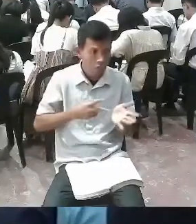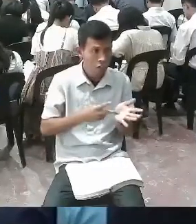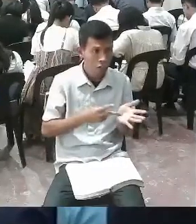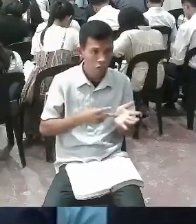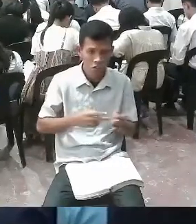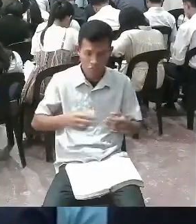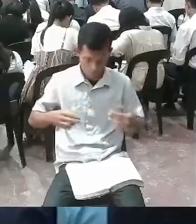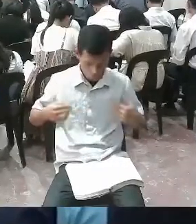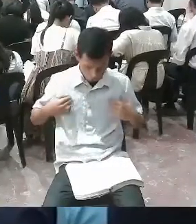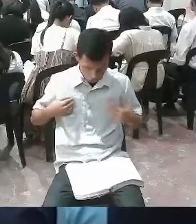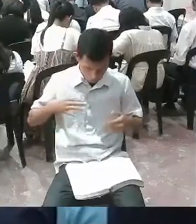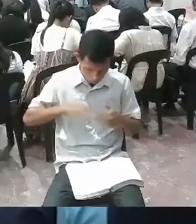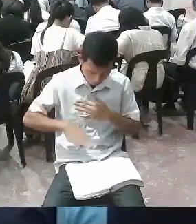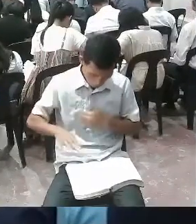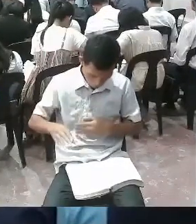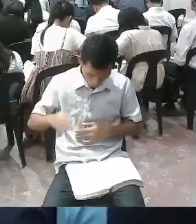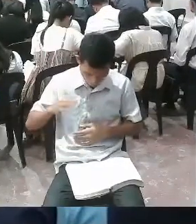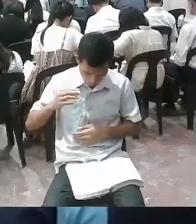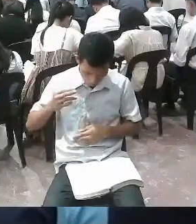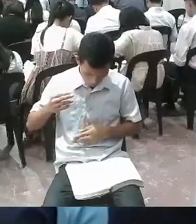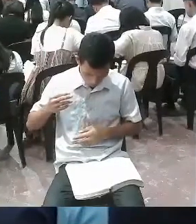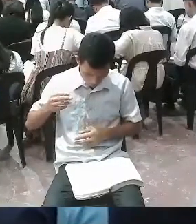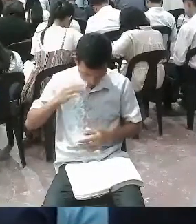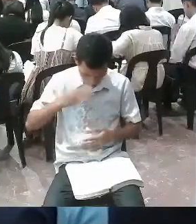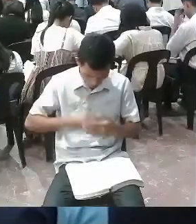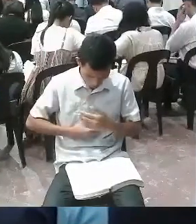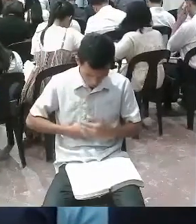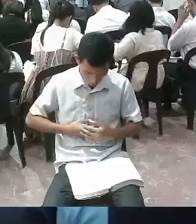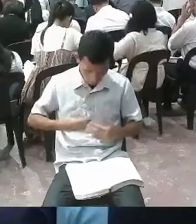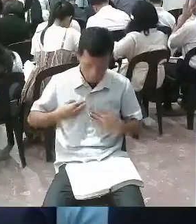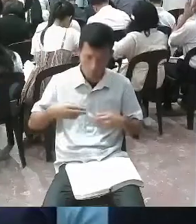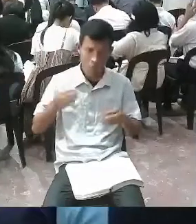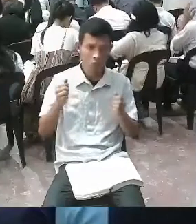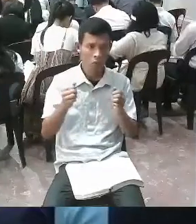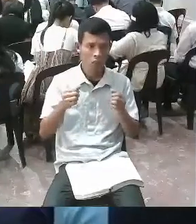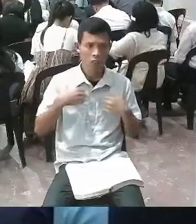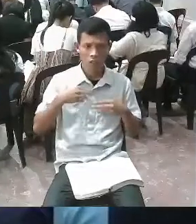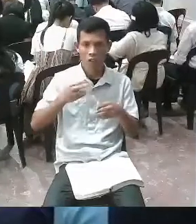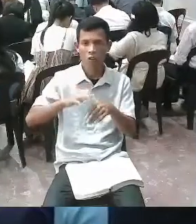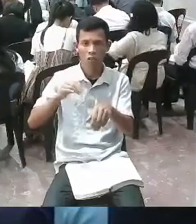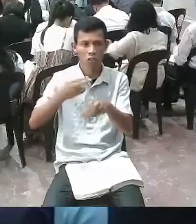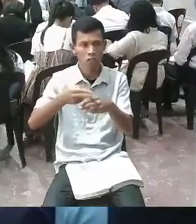And they'll call his name Emmanuel, which God may interpret it as God with us.